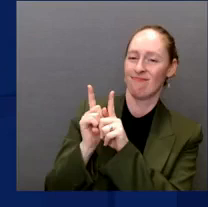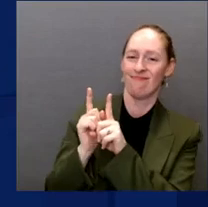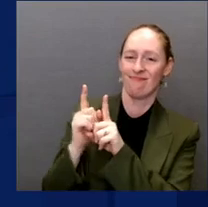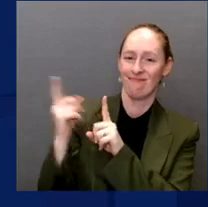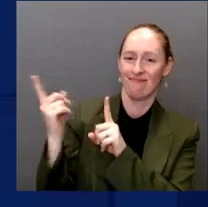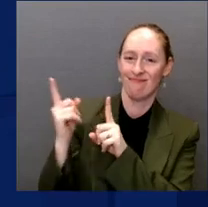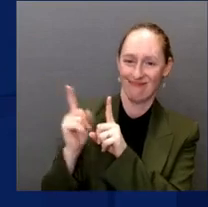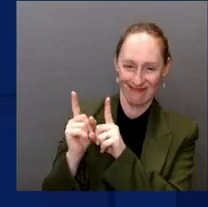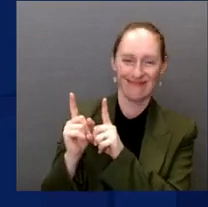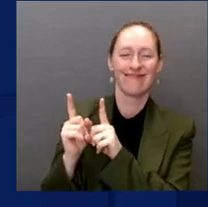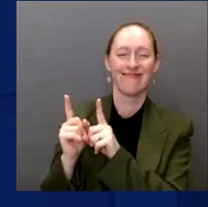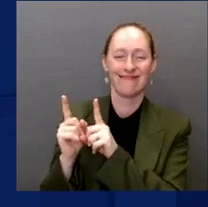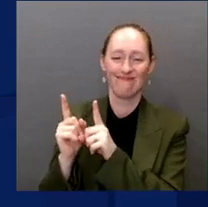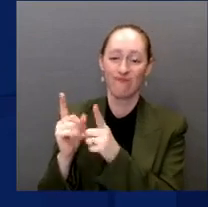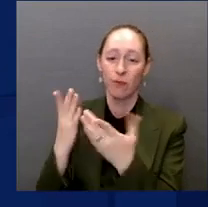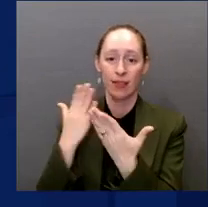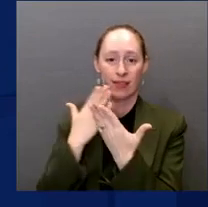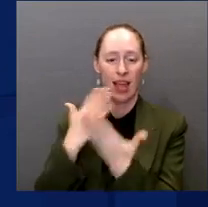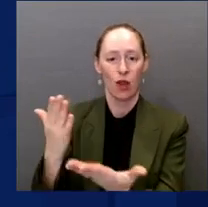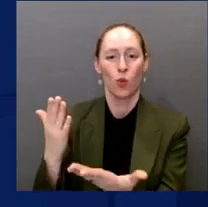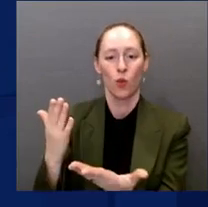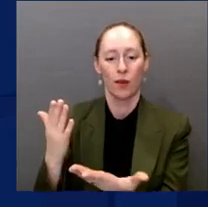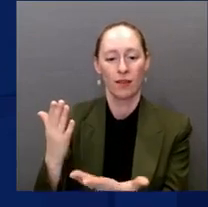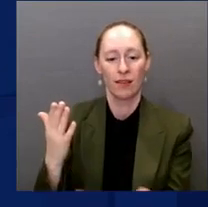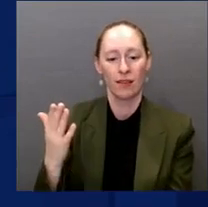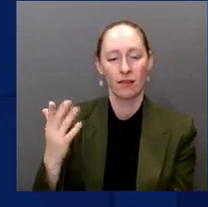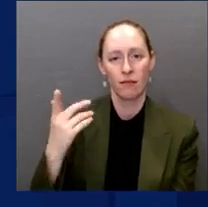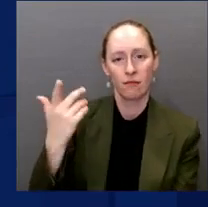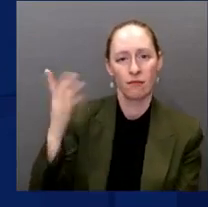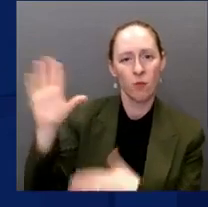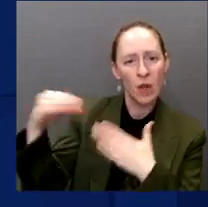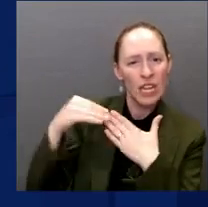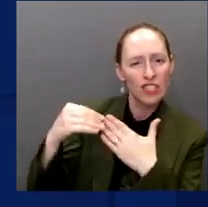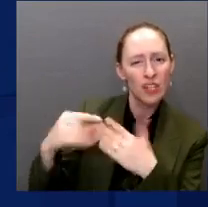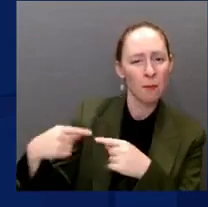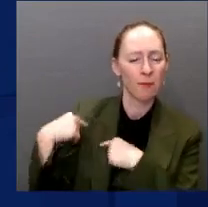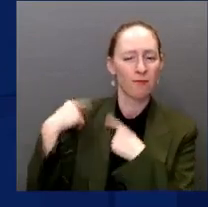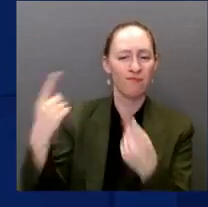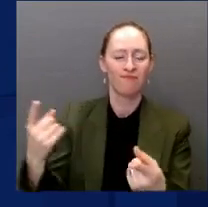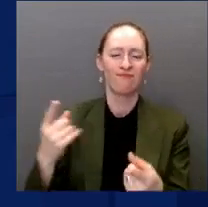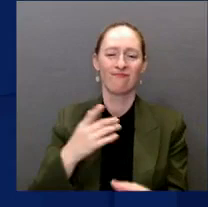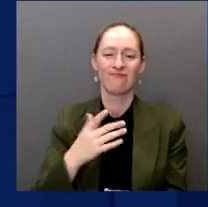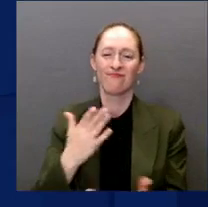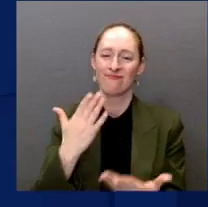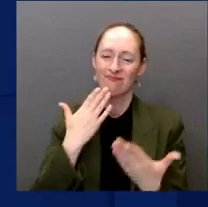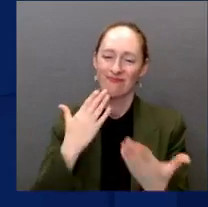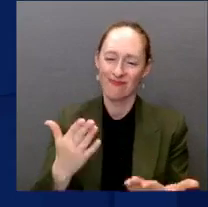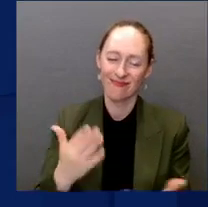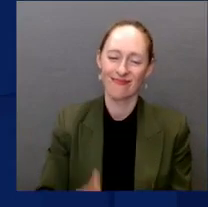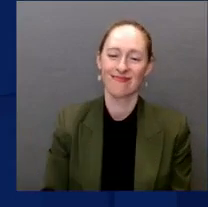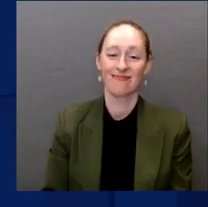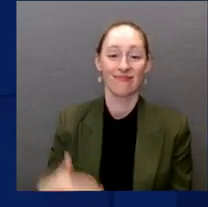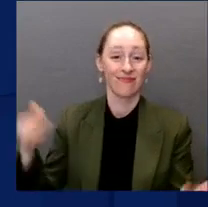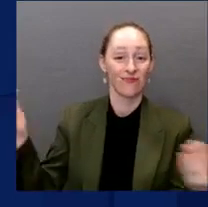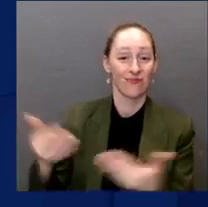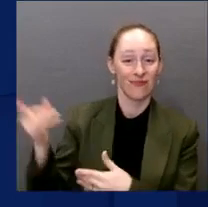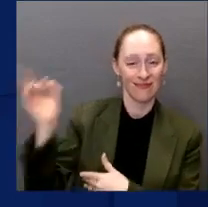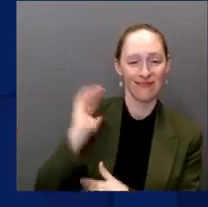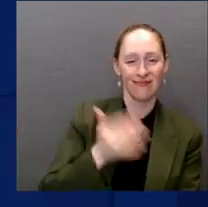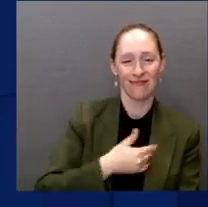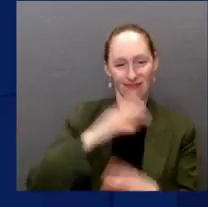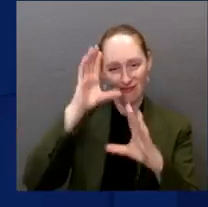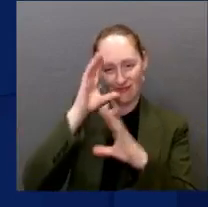is now my esteemed honor to introduce you all to our President, Joe